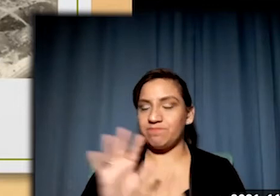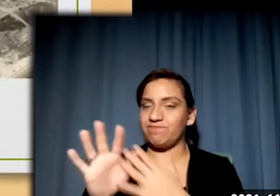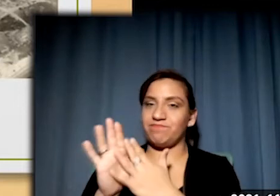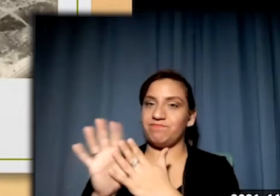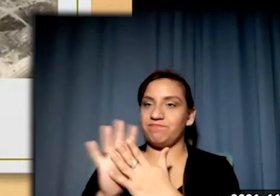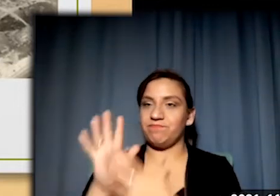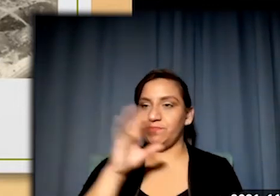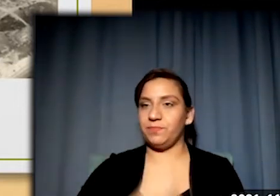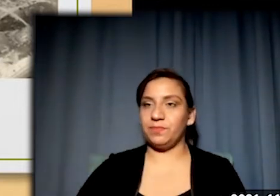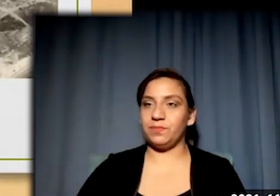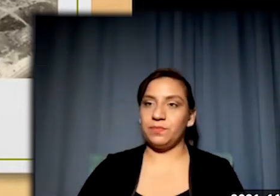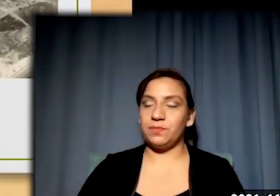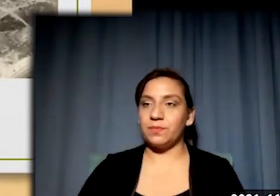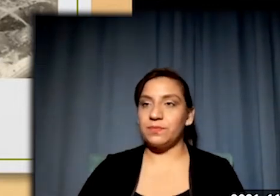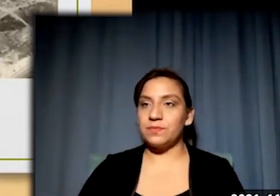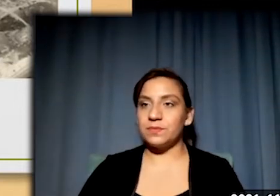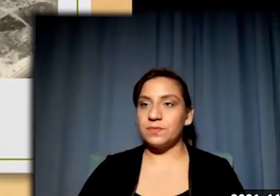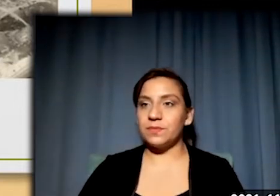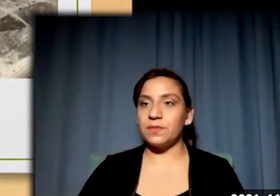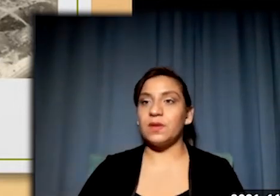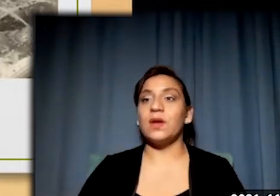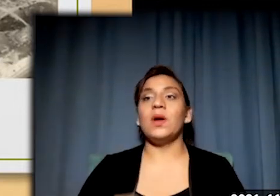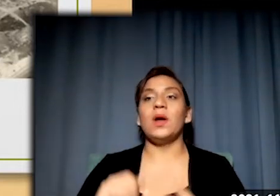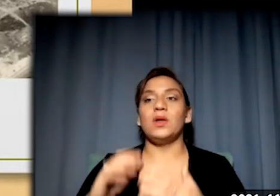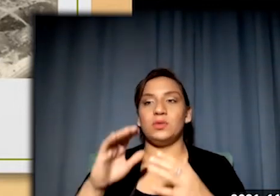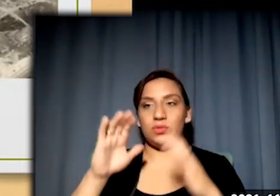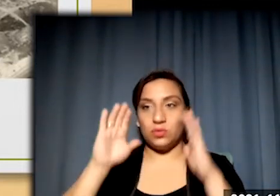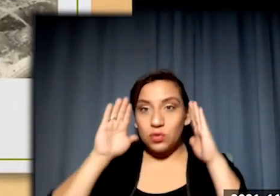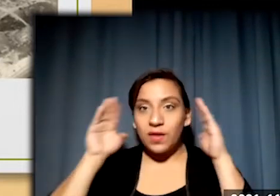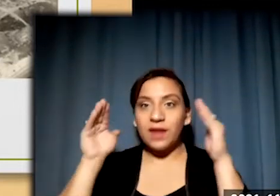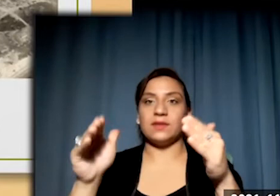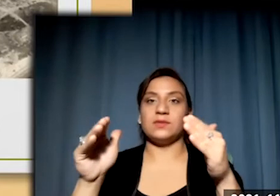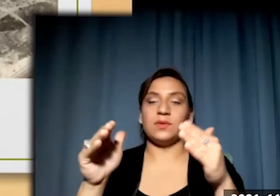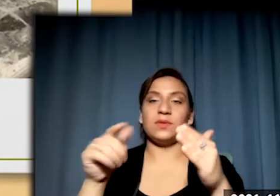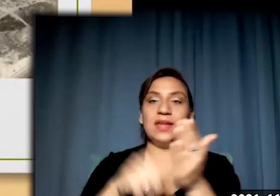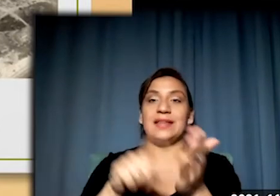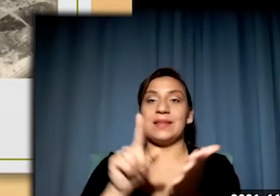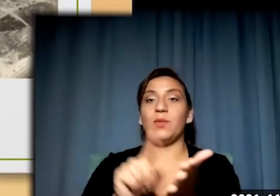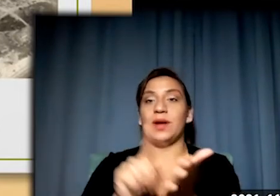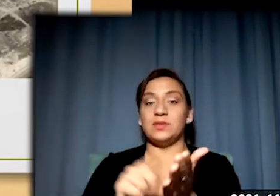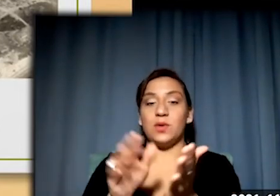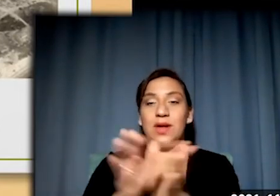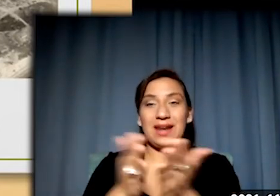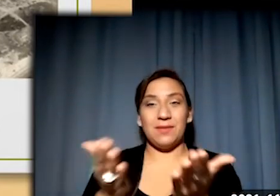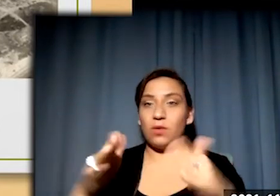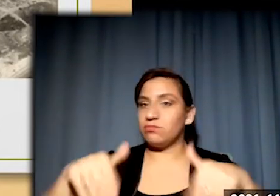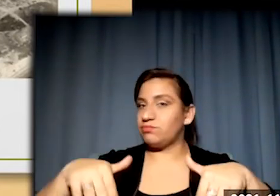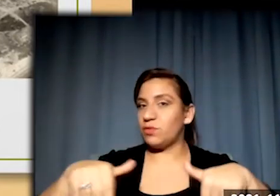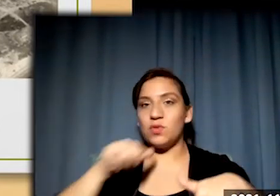version of the book is currently unavailable. However, this publication can be seen digitally at